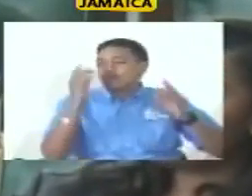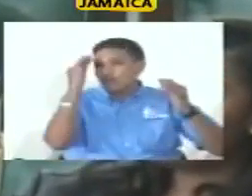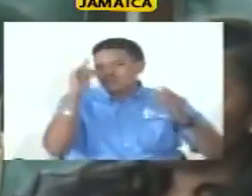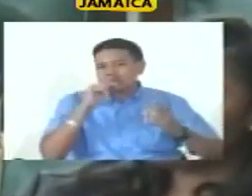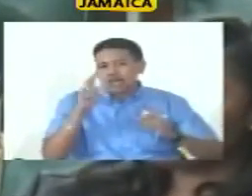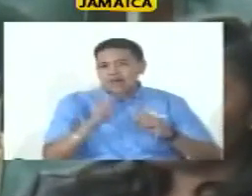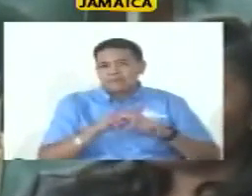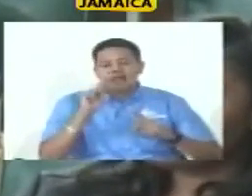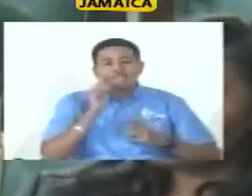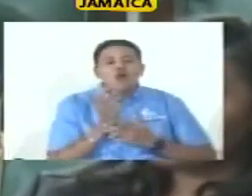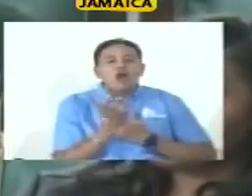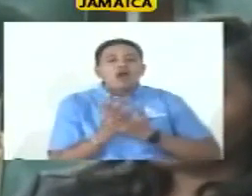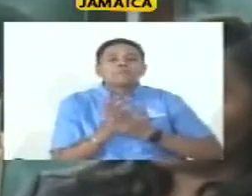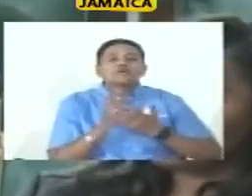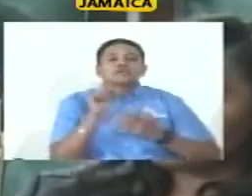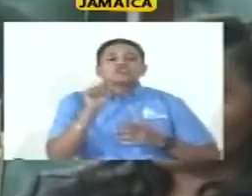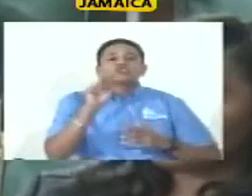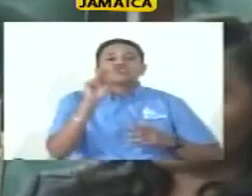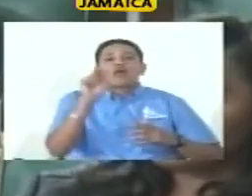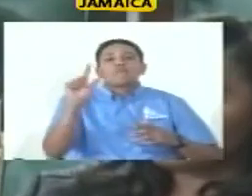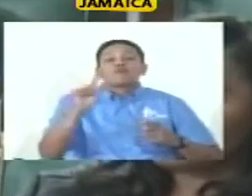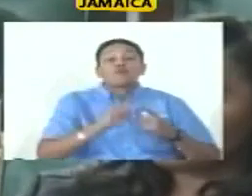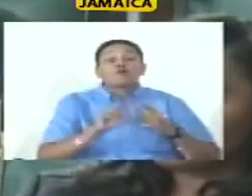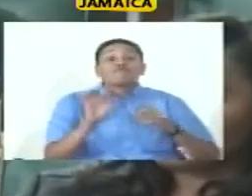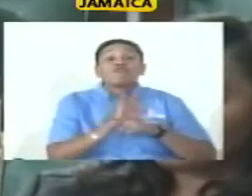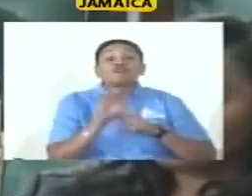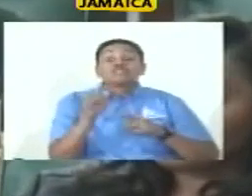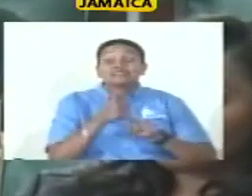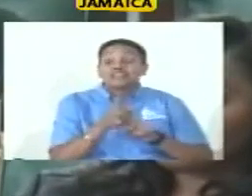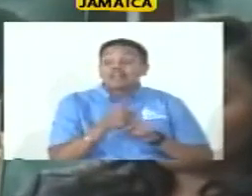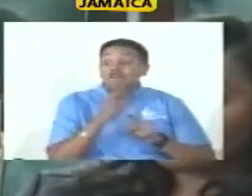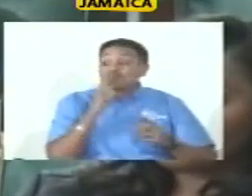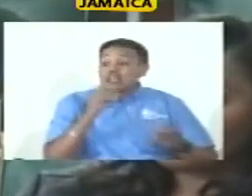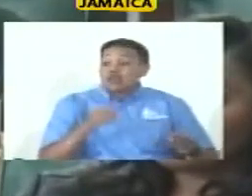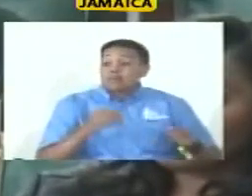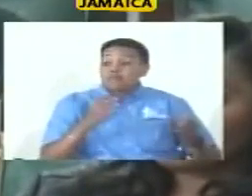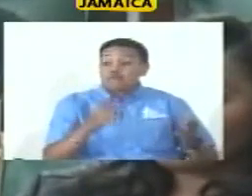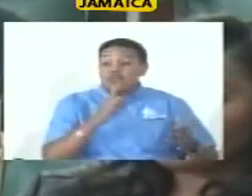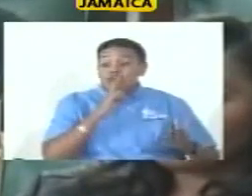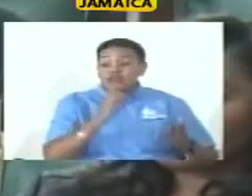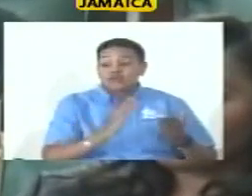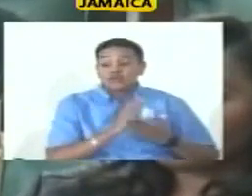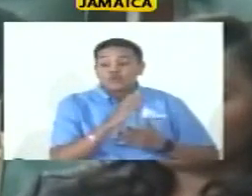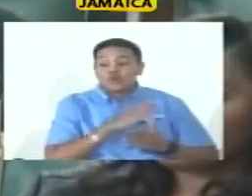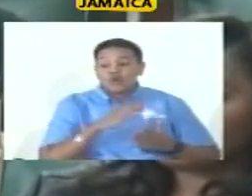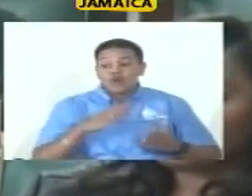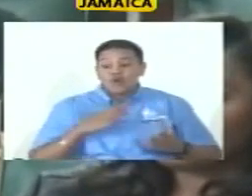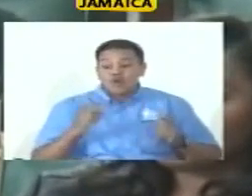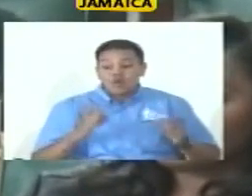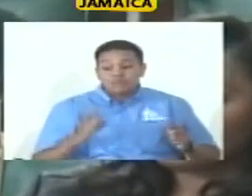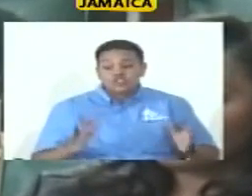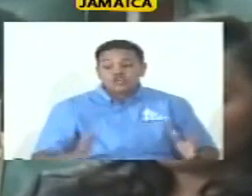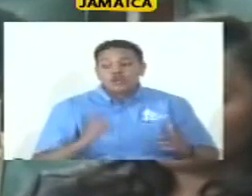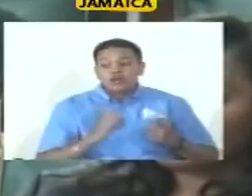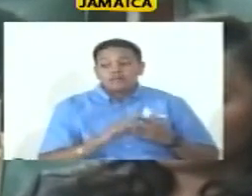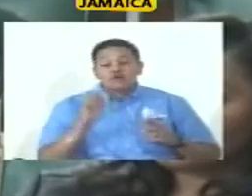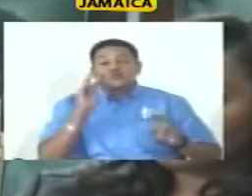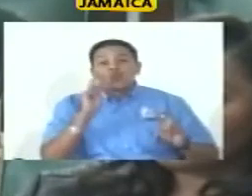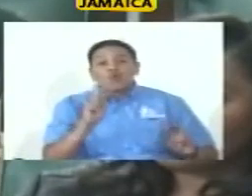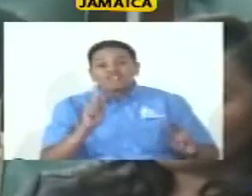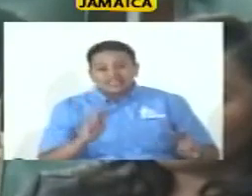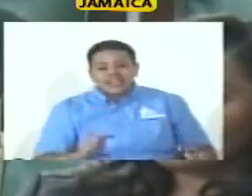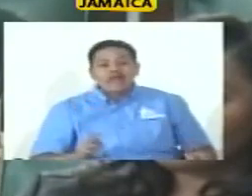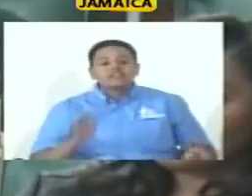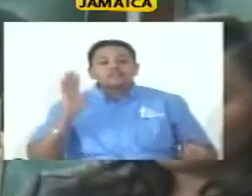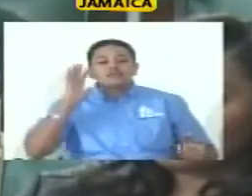appeal tribunal, and that the function that it provides vis-a-vis the commission and the commissioner and the oversight, that it